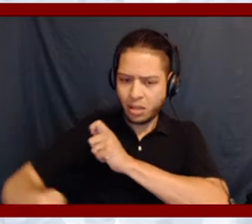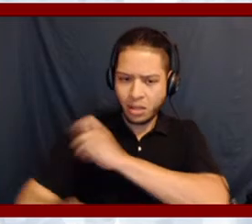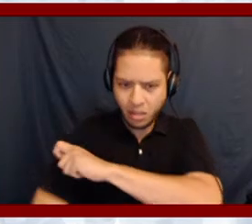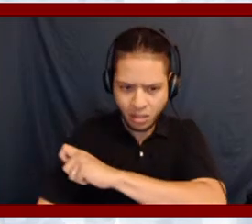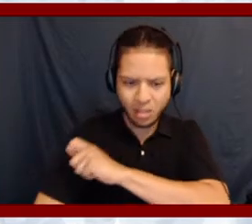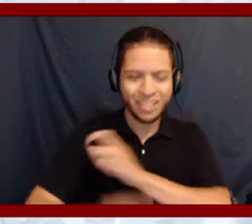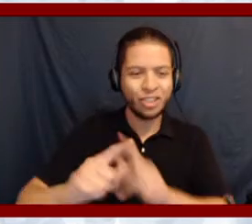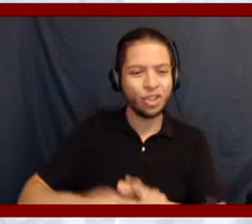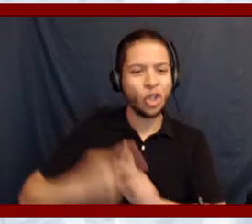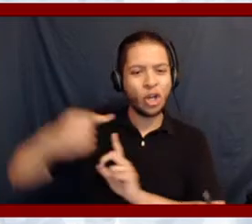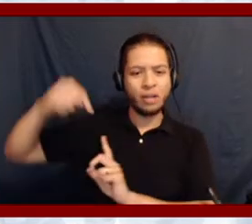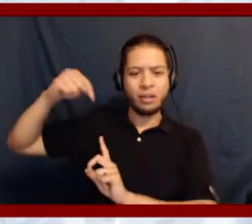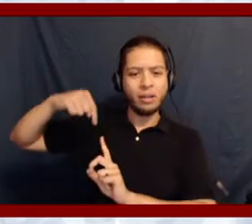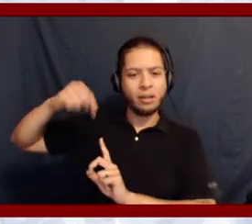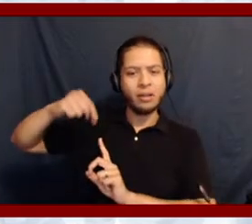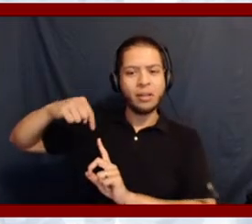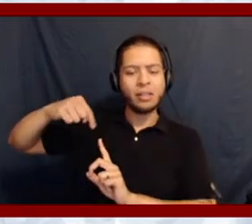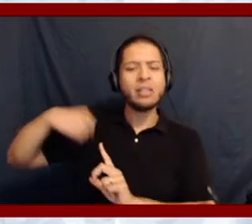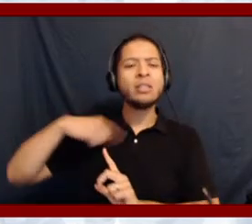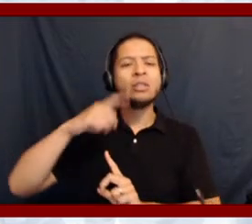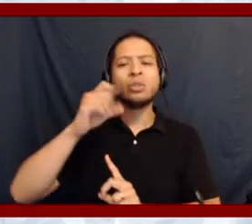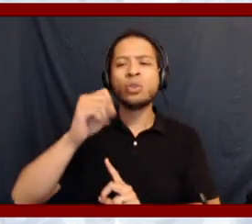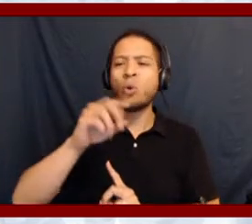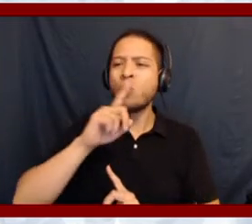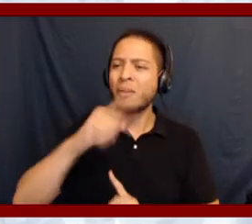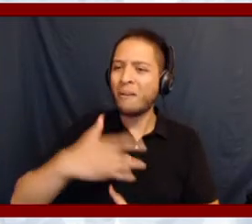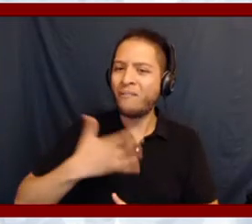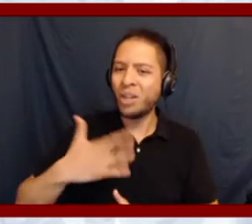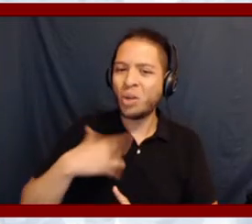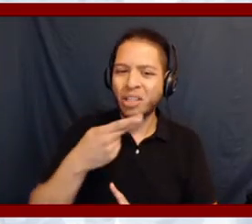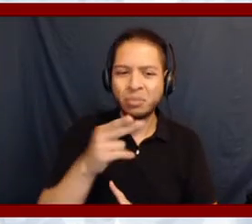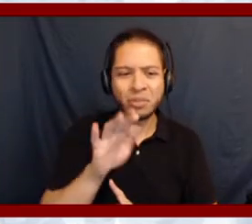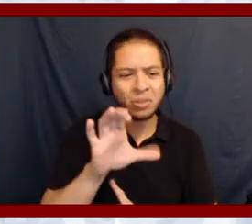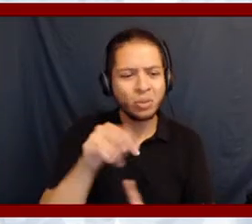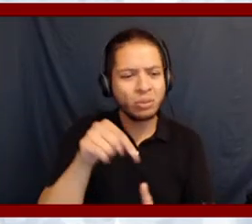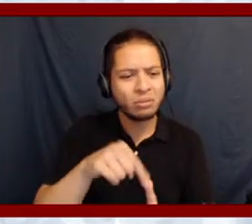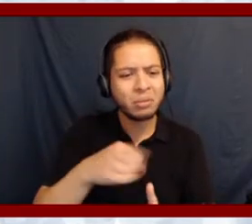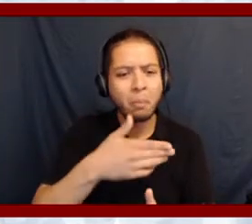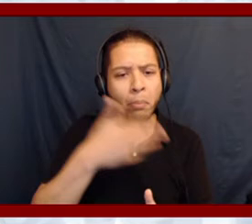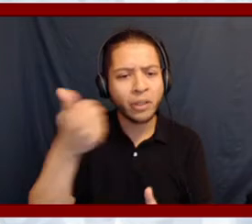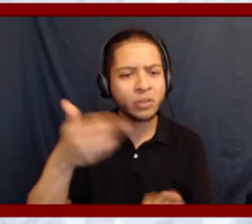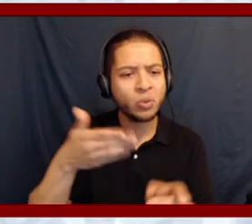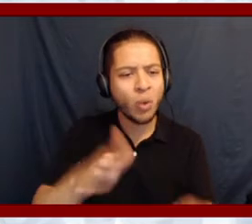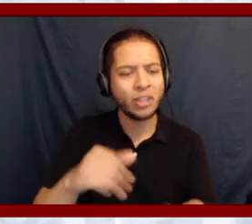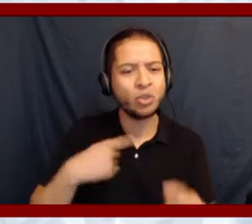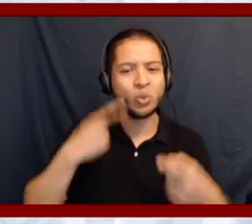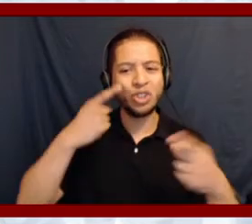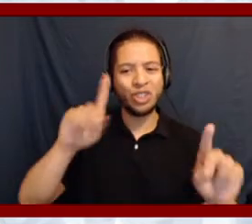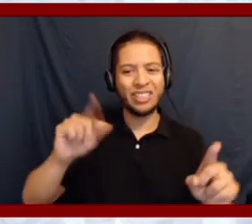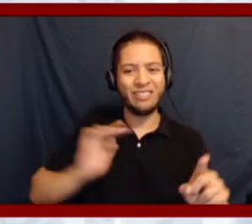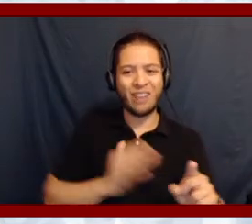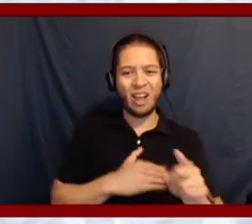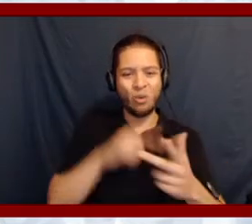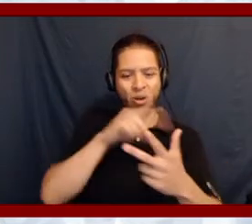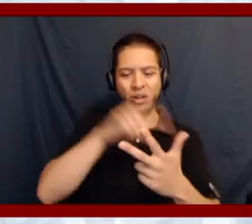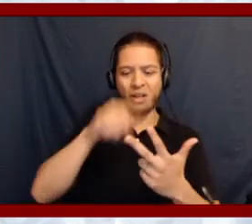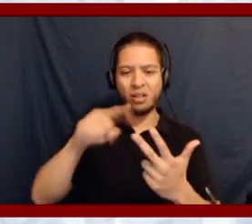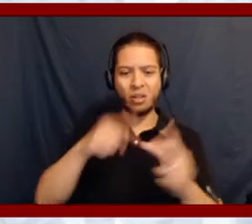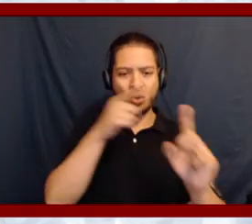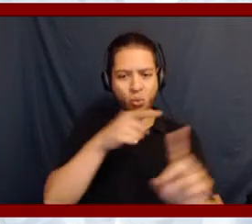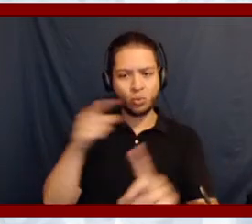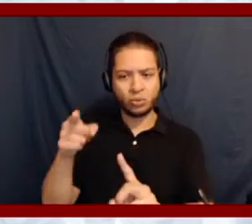as one of the best avenues to achieve that. And so this administration, as we focused on equity and